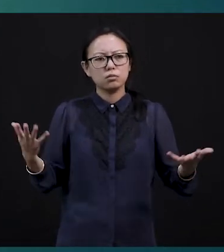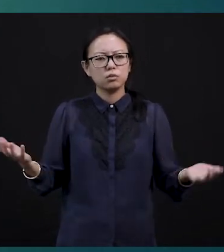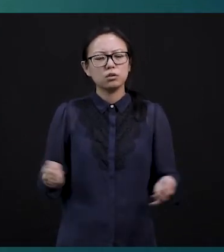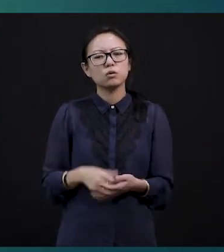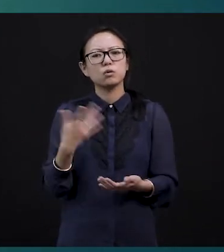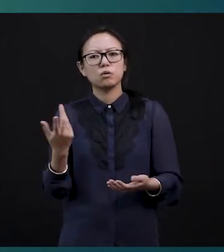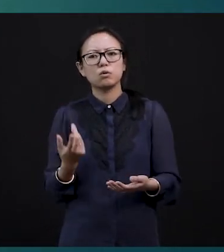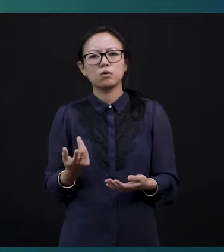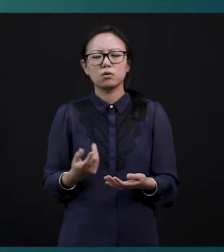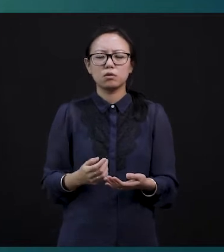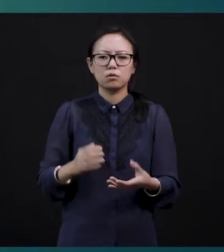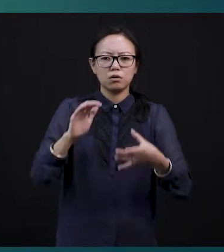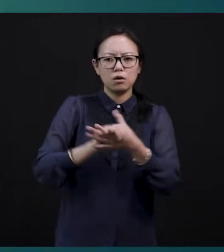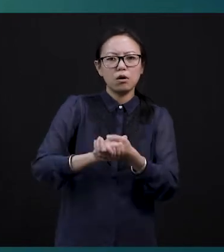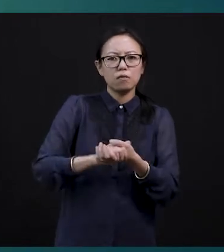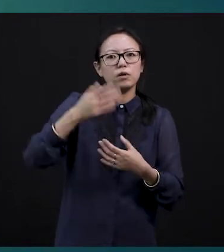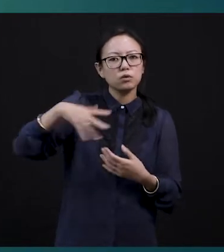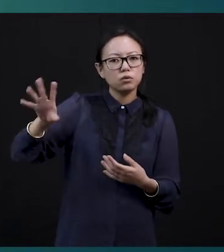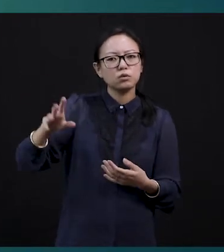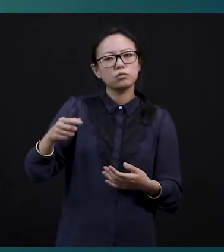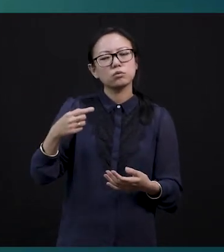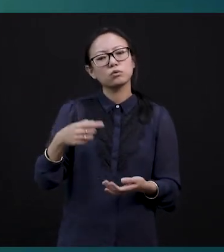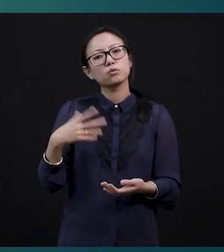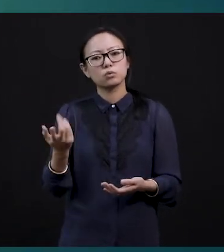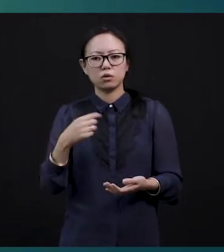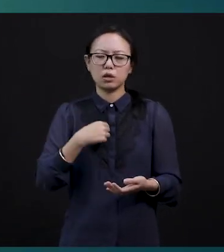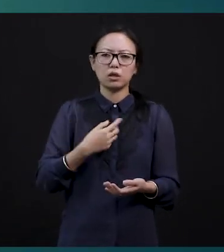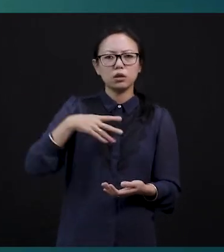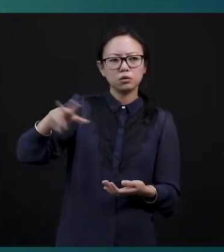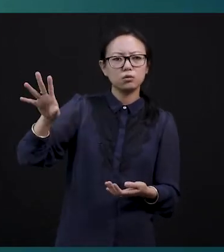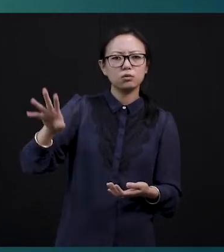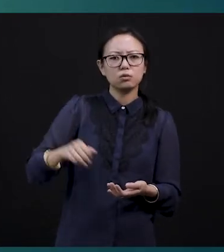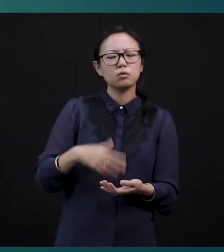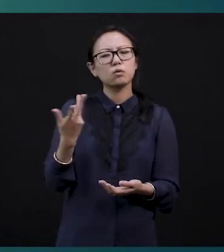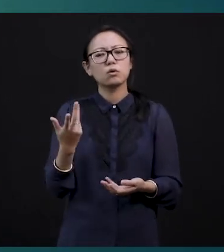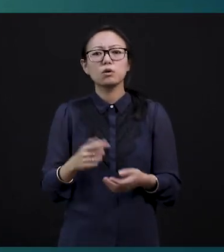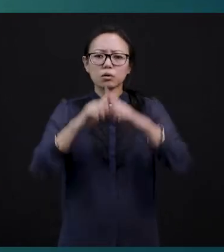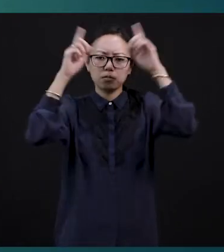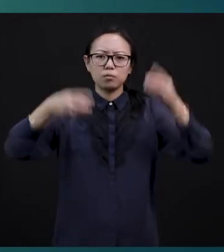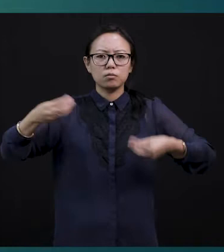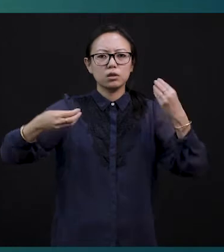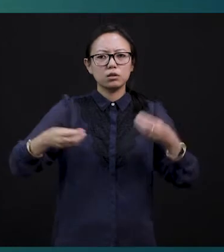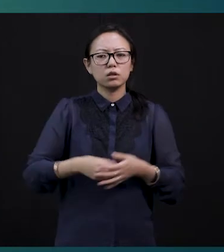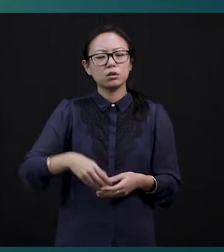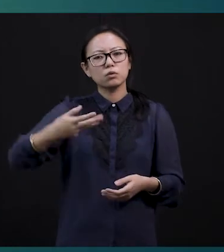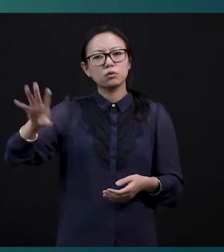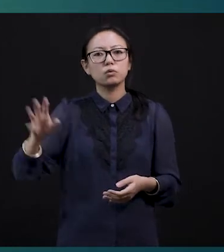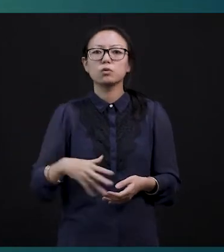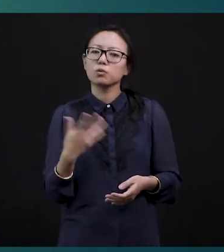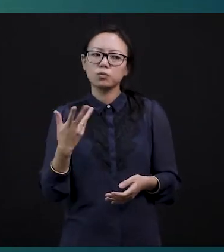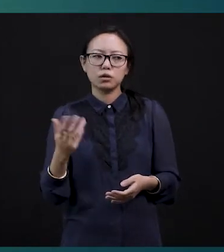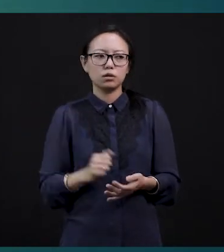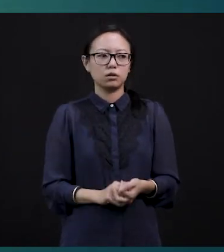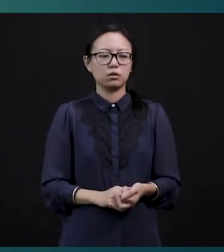going? Or what else is there that makes a person go to the market? So the first one is the income cycle.